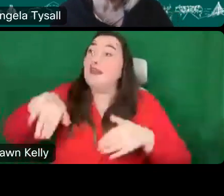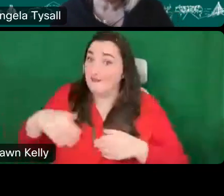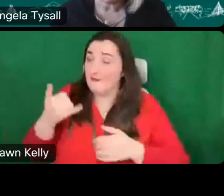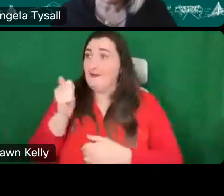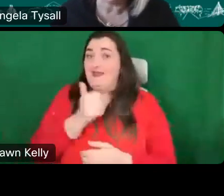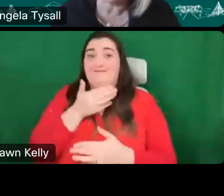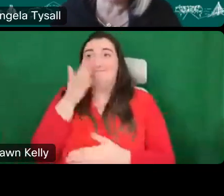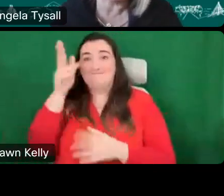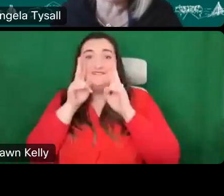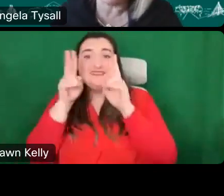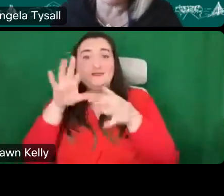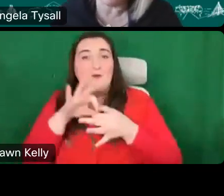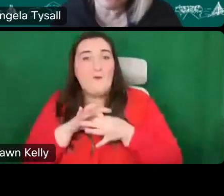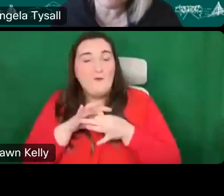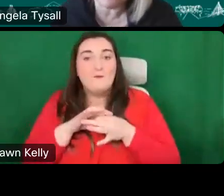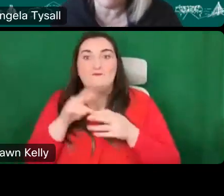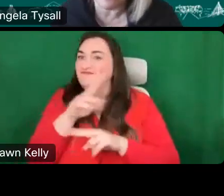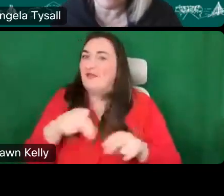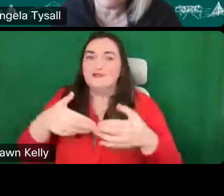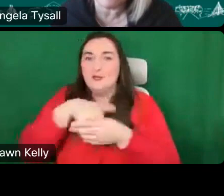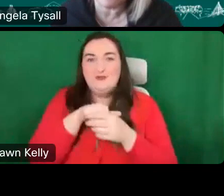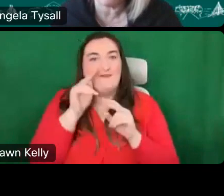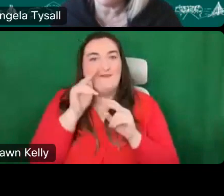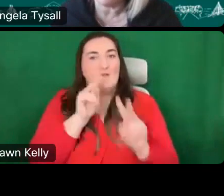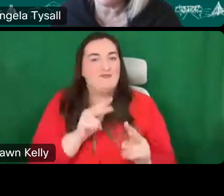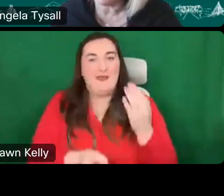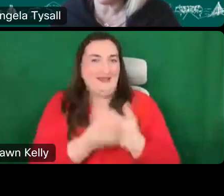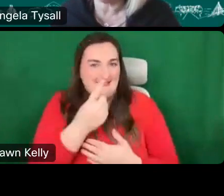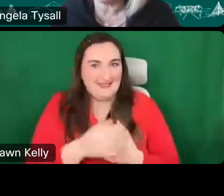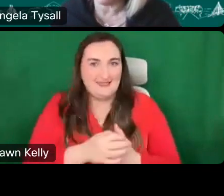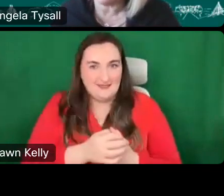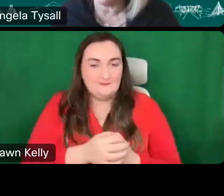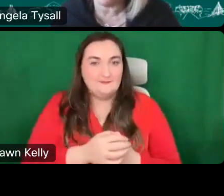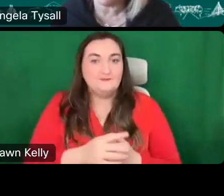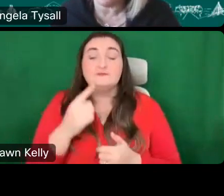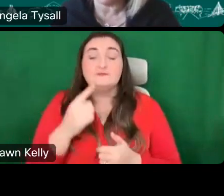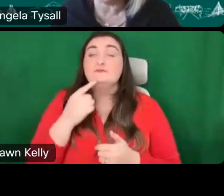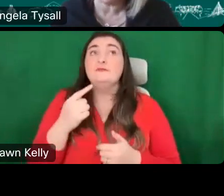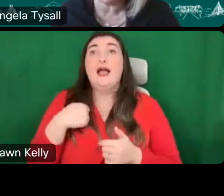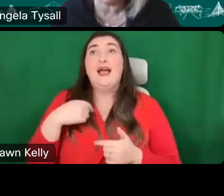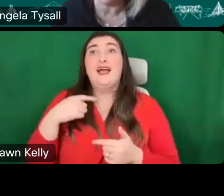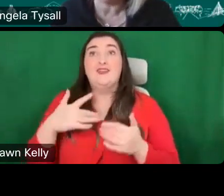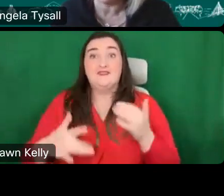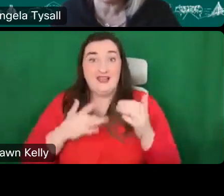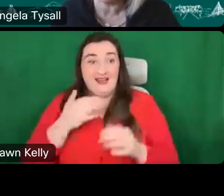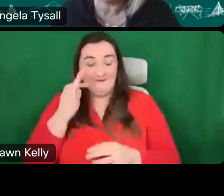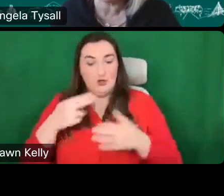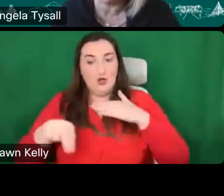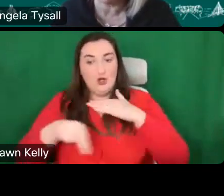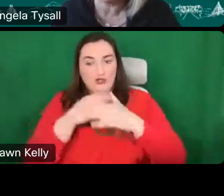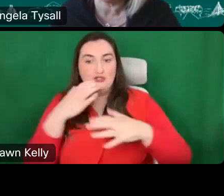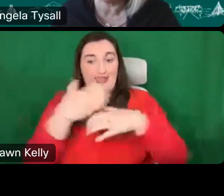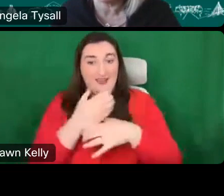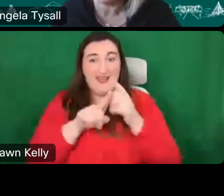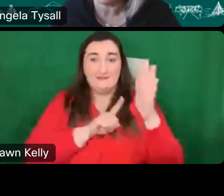home, and that is not included as a notifiable incident. But I believe where they are under care and they abscond if something